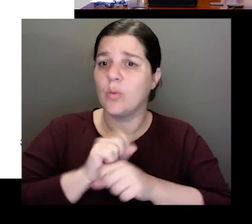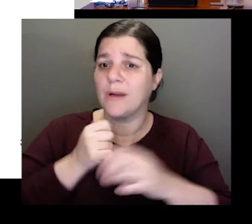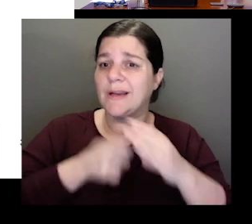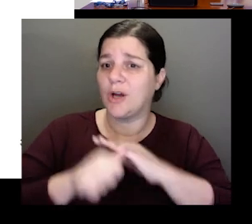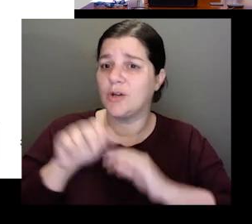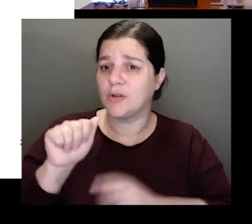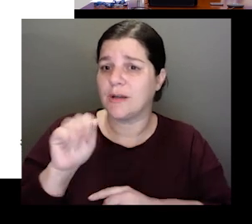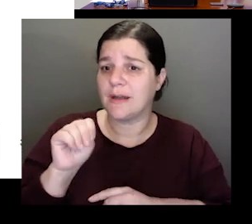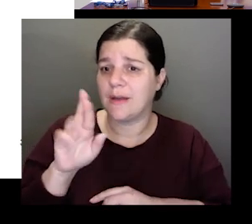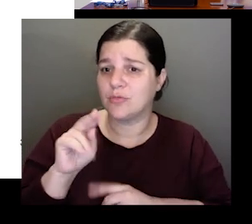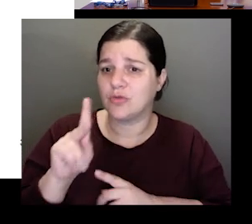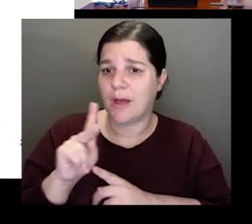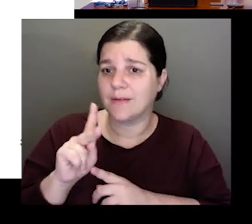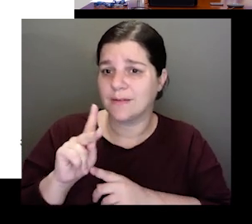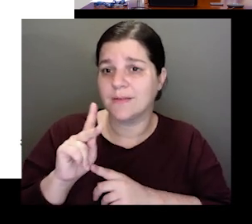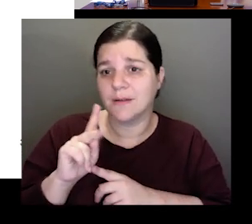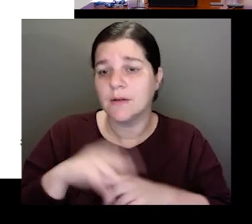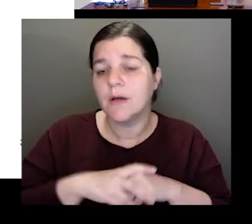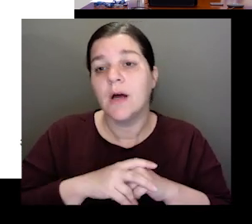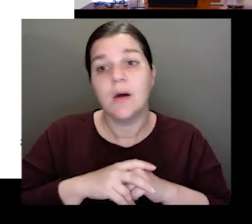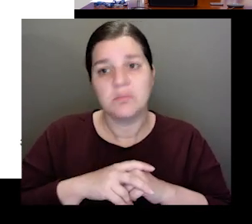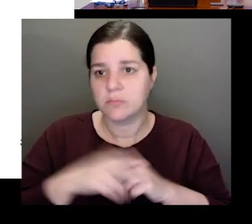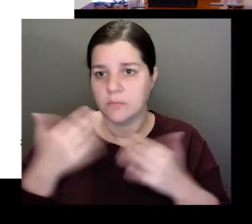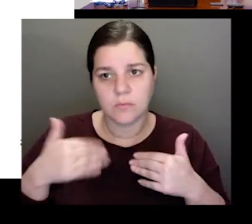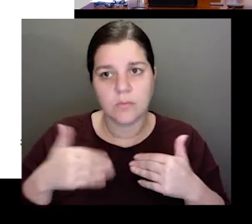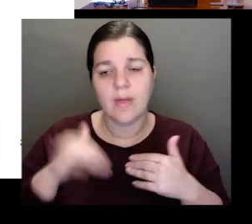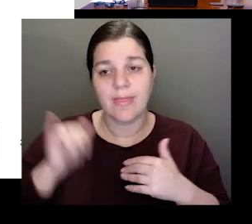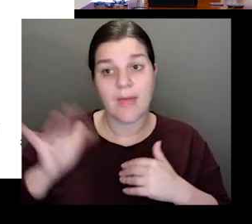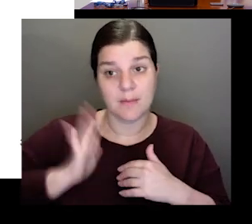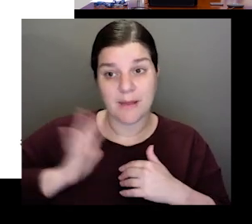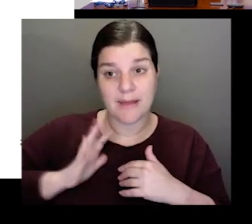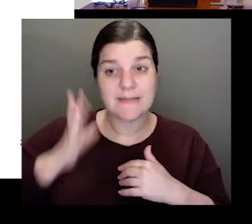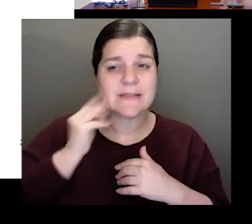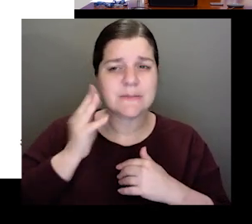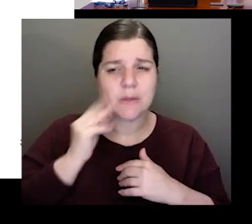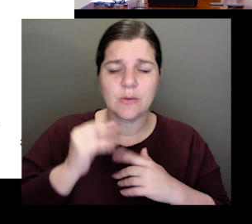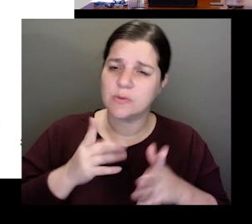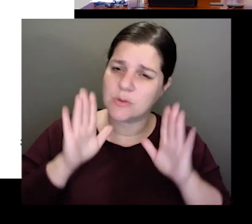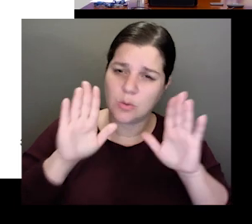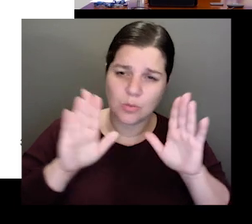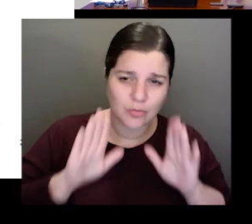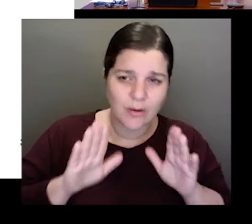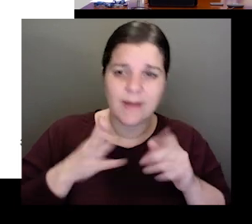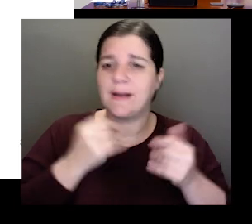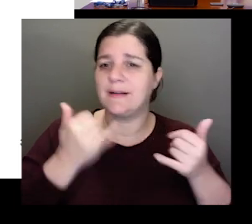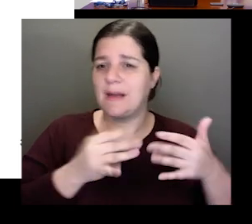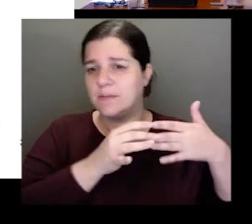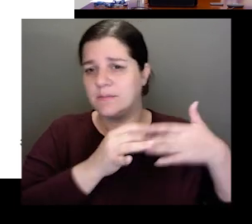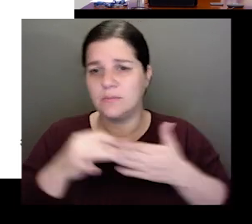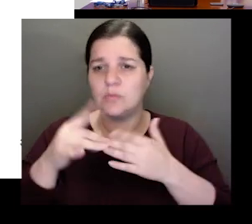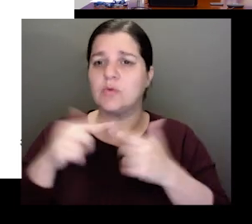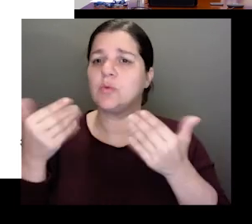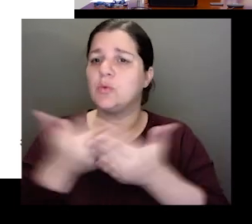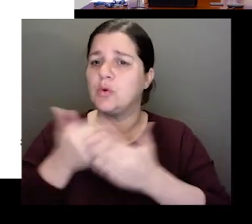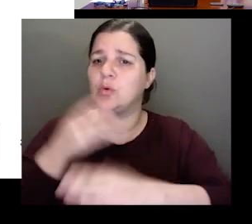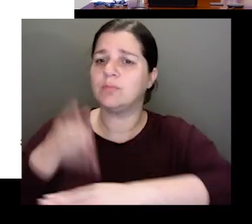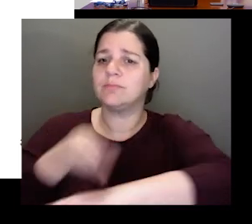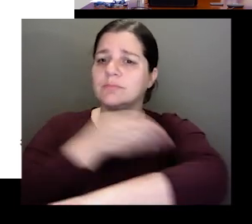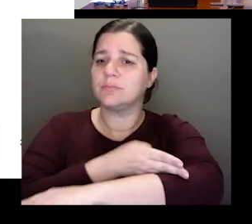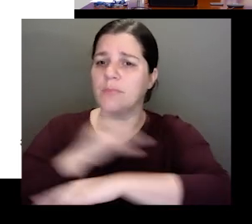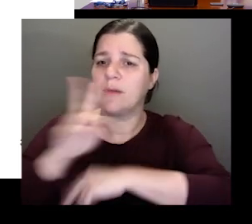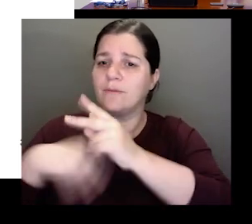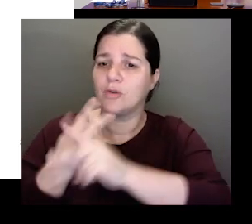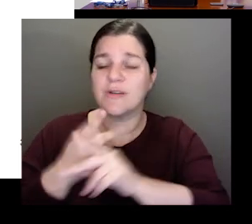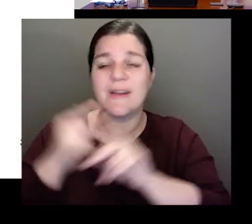by how much that past experience has been rolled into newer and more advanced versions. This is the best SAFE we've had